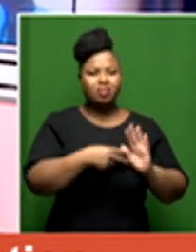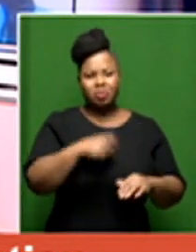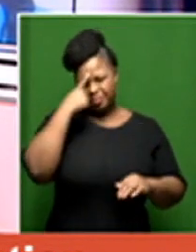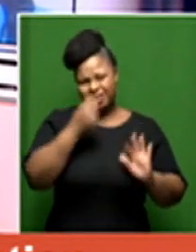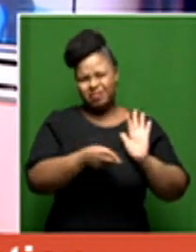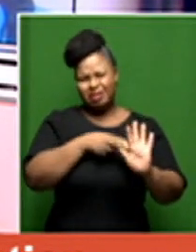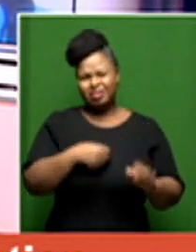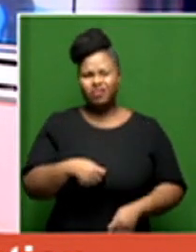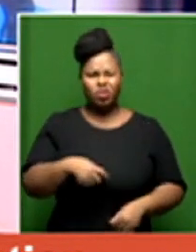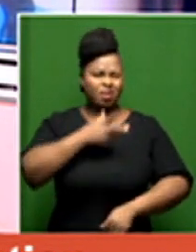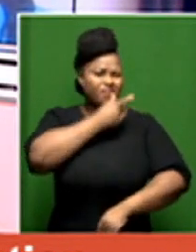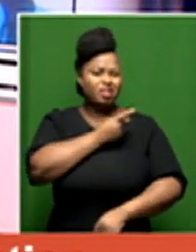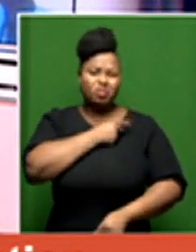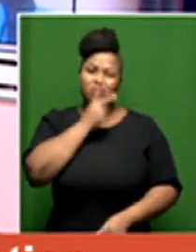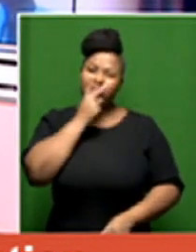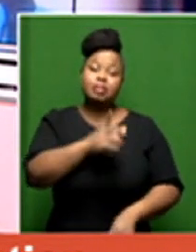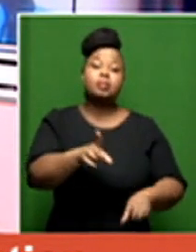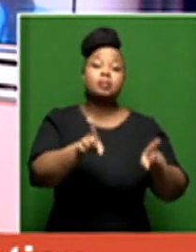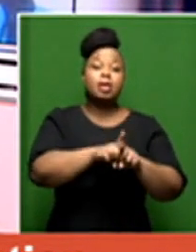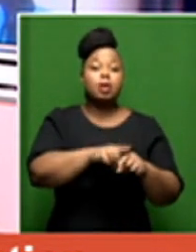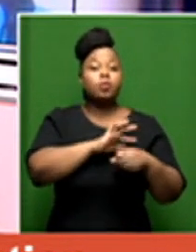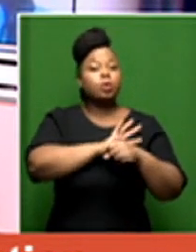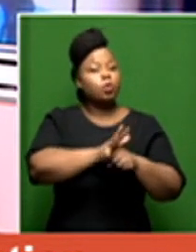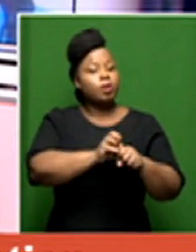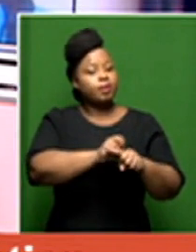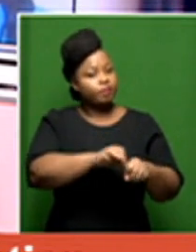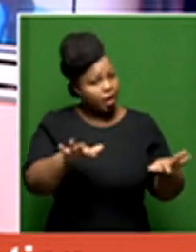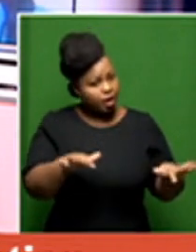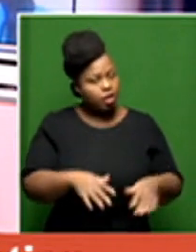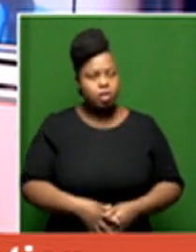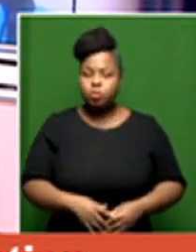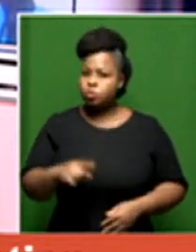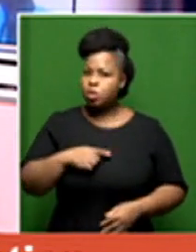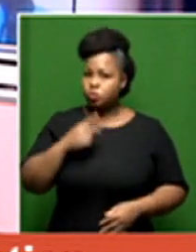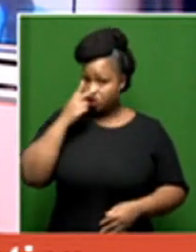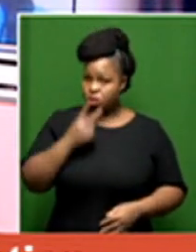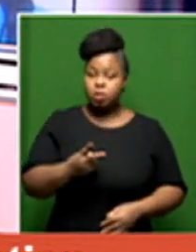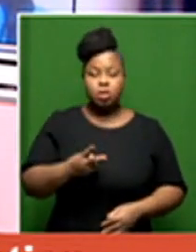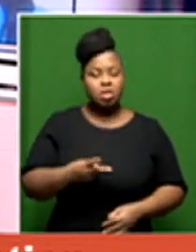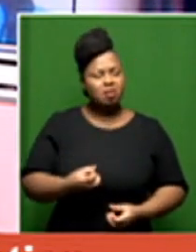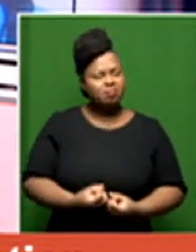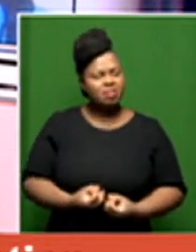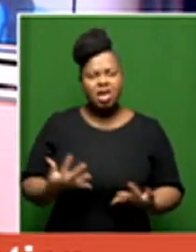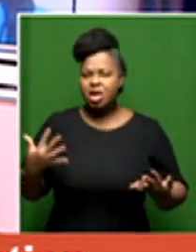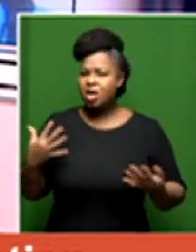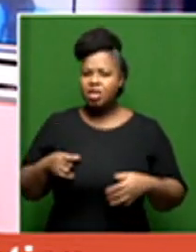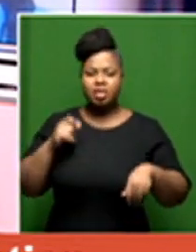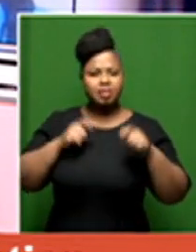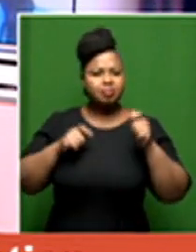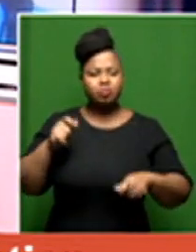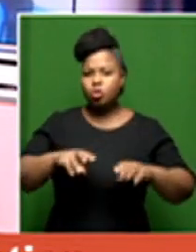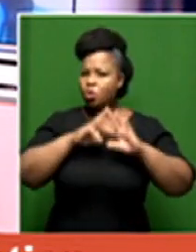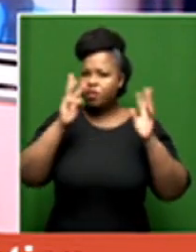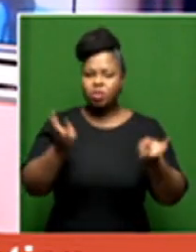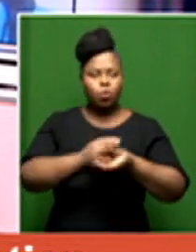We've seen it with the COVID-19 vaccine, which is ravaging the whole world.